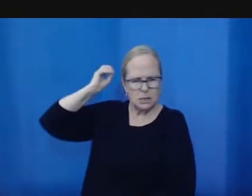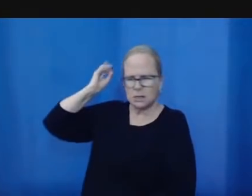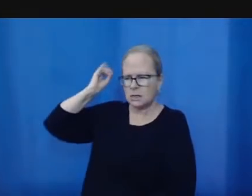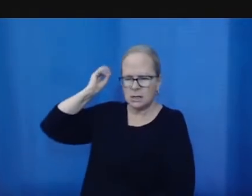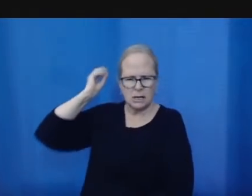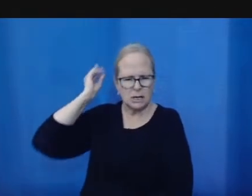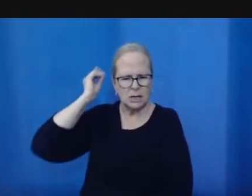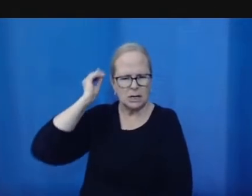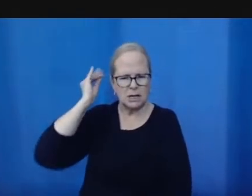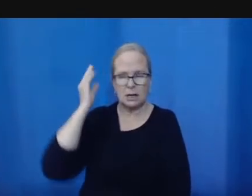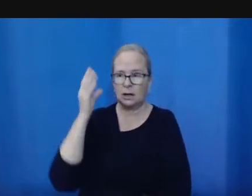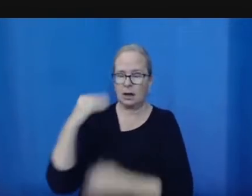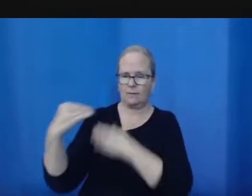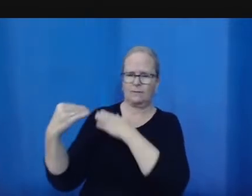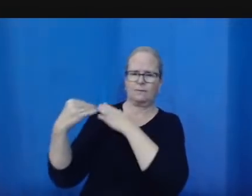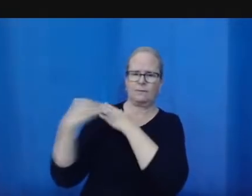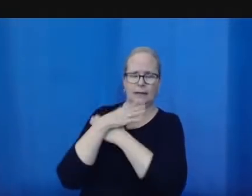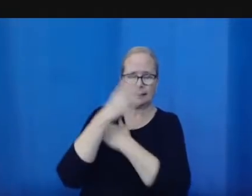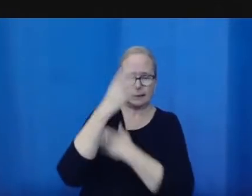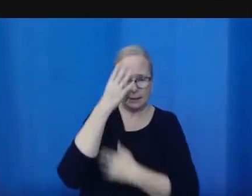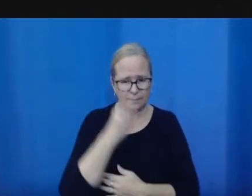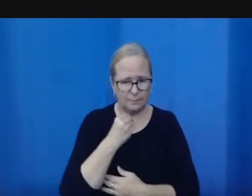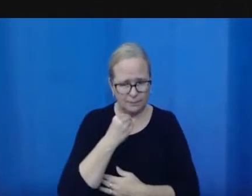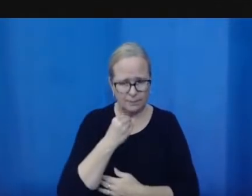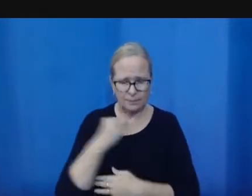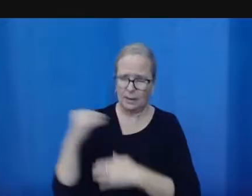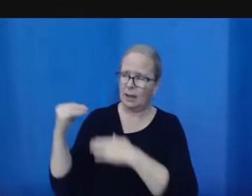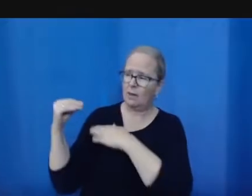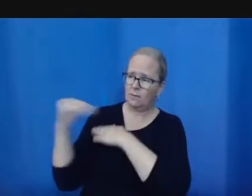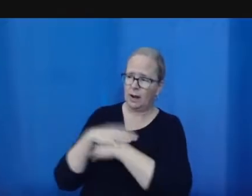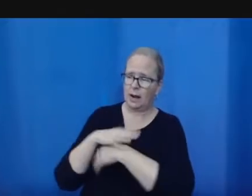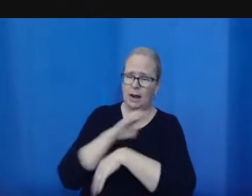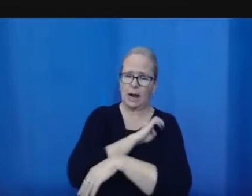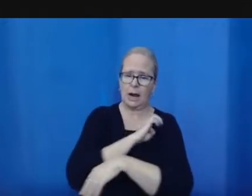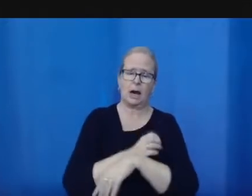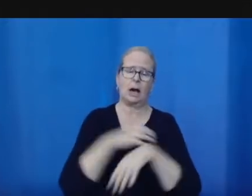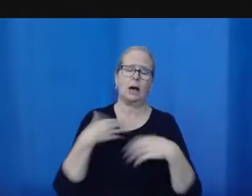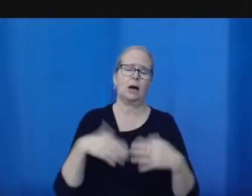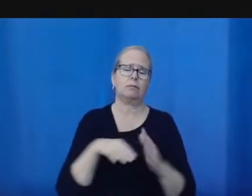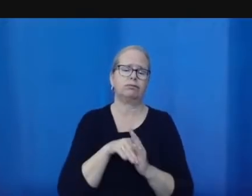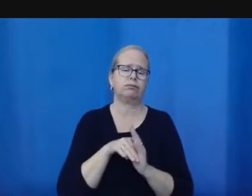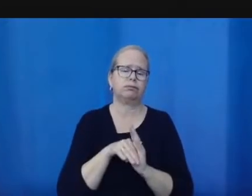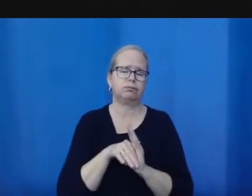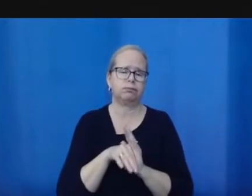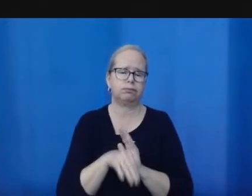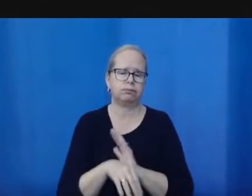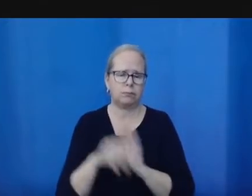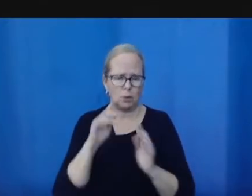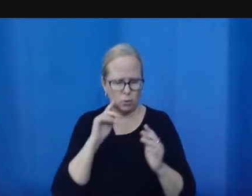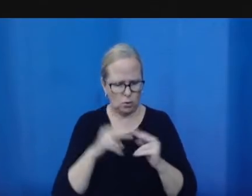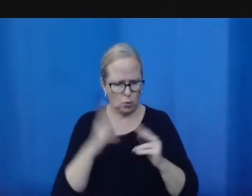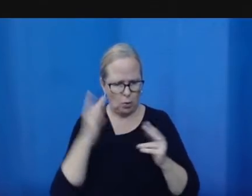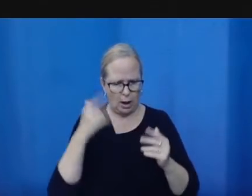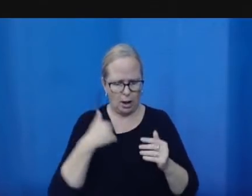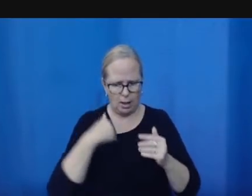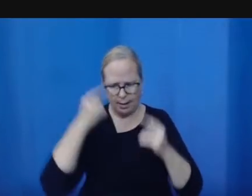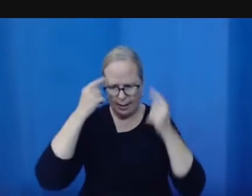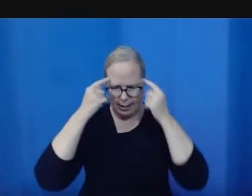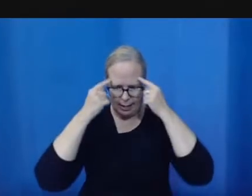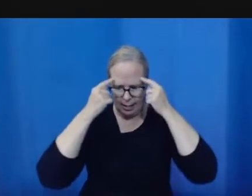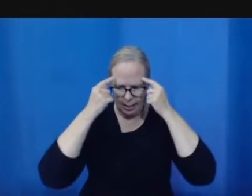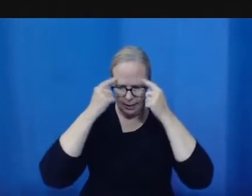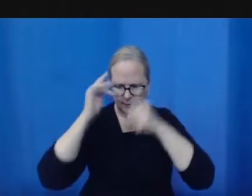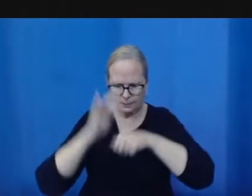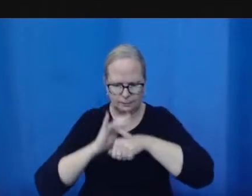to notice that you're really focusing and preoccupied with this subject. You have to start to have thoughts more maybe of death or worried about loved ones dying and